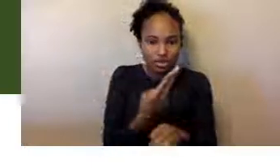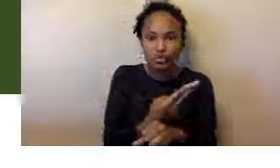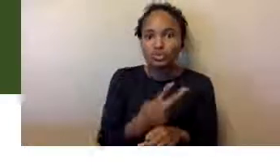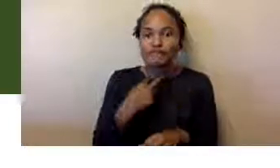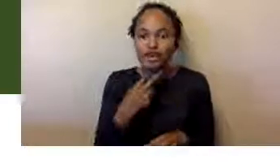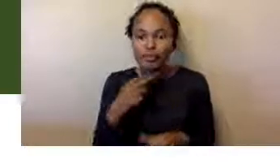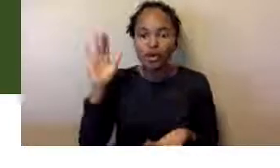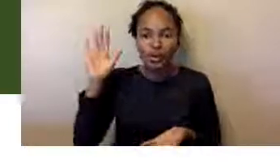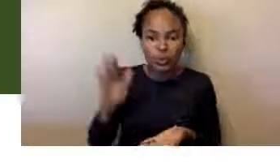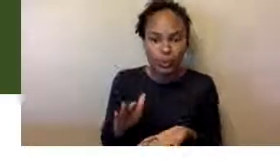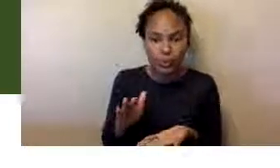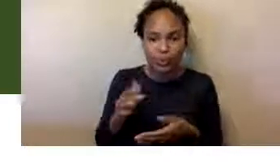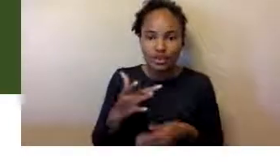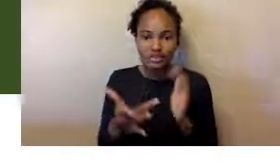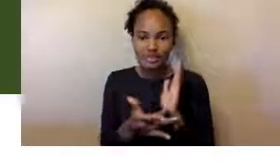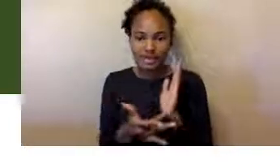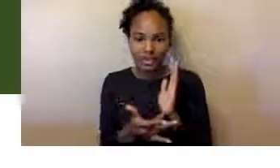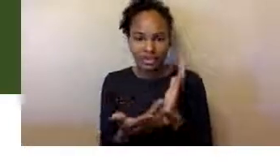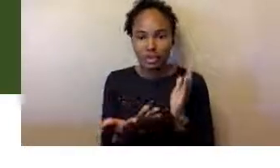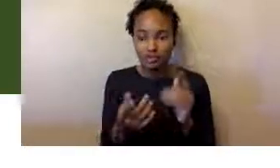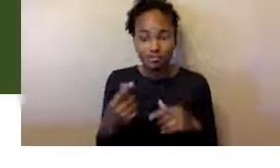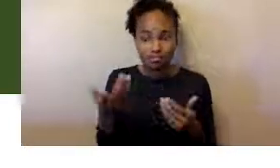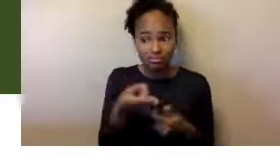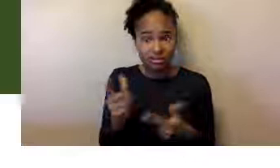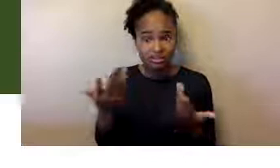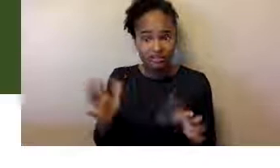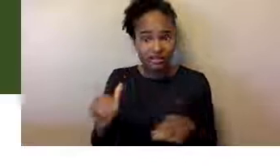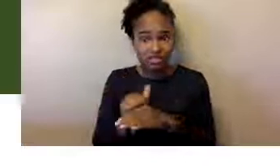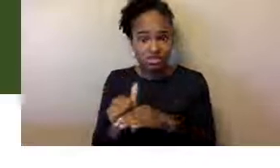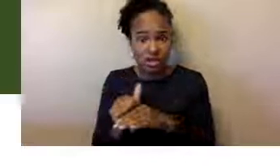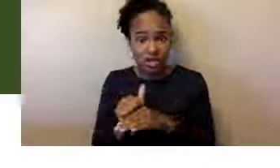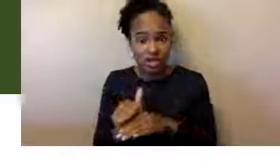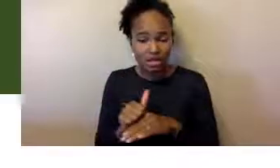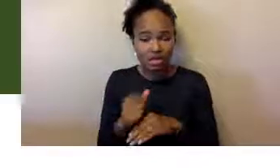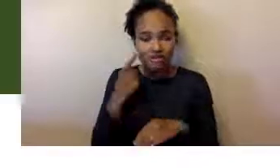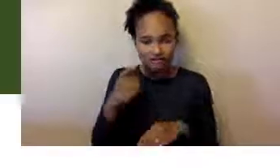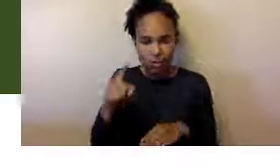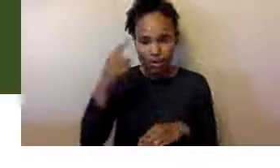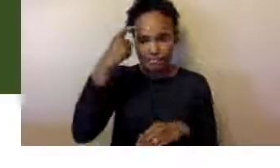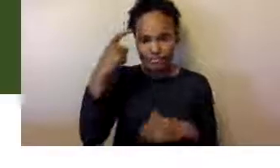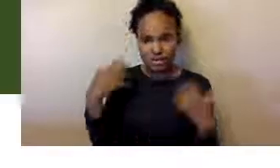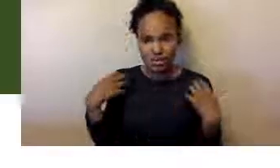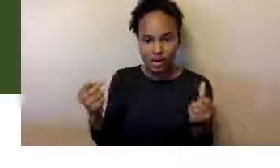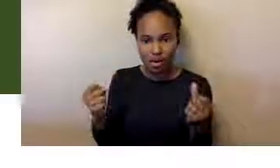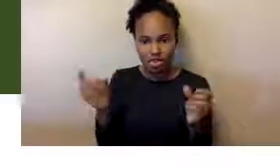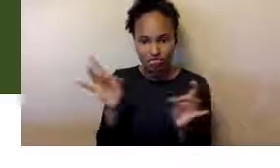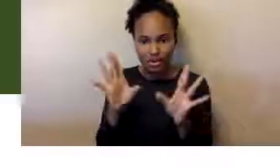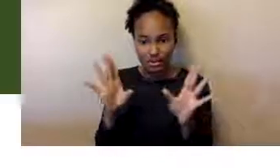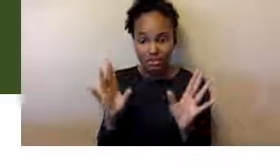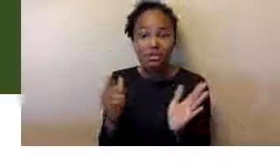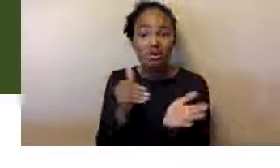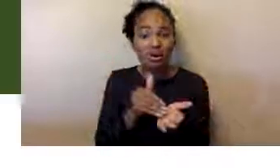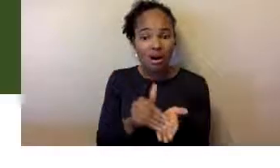have been trained on to try to de-escalate mental health crises. And they approach a person with mental illness as